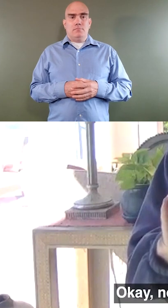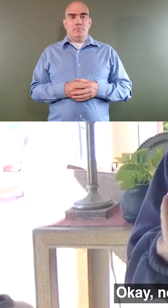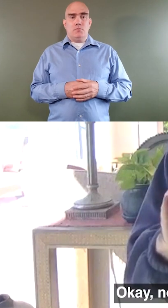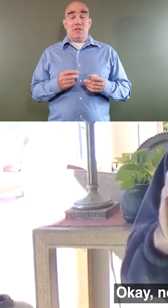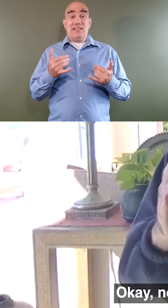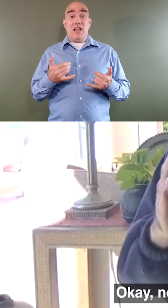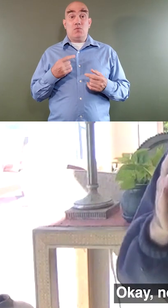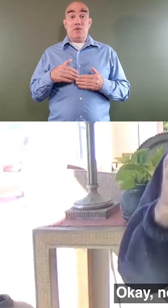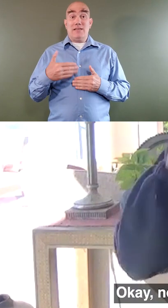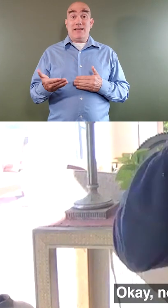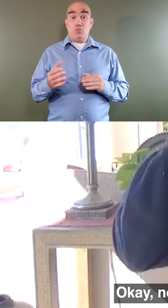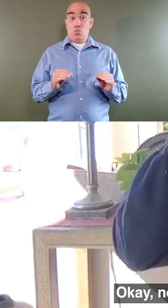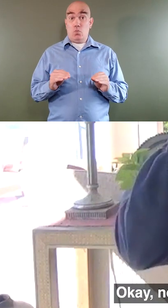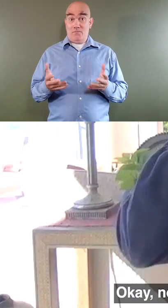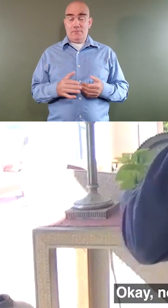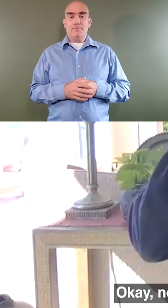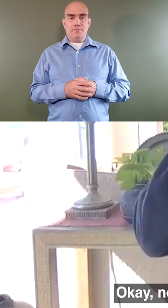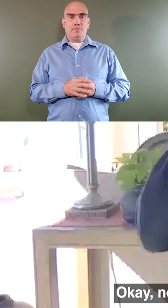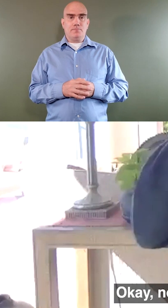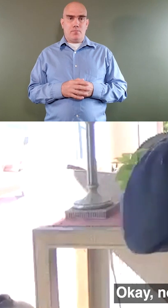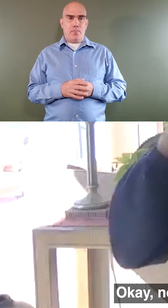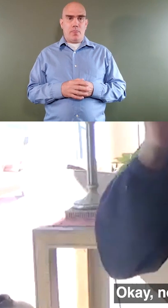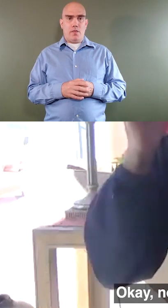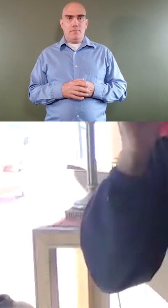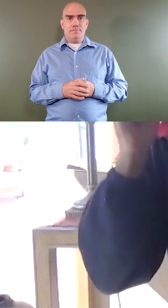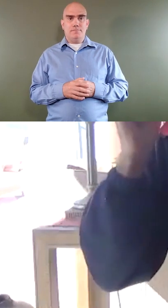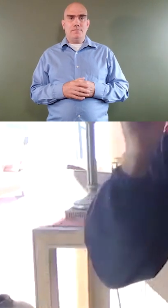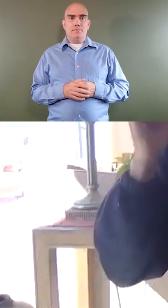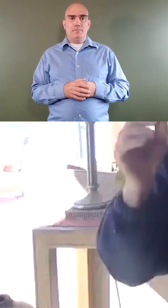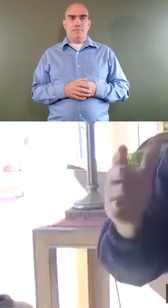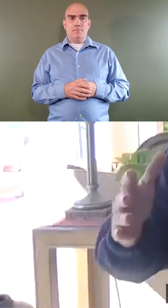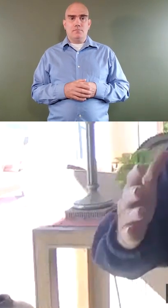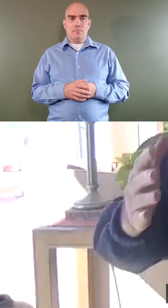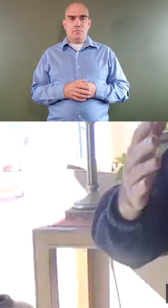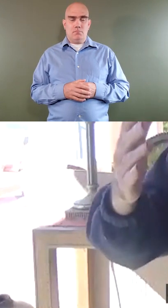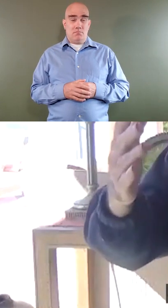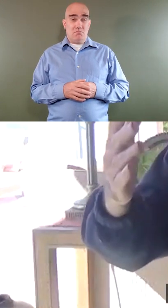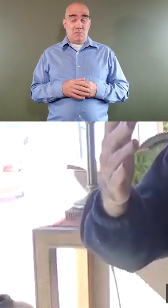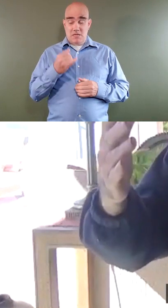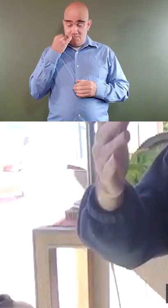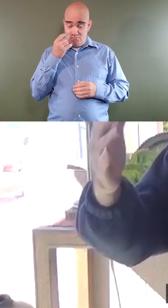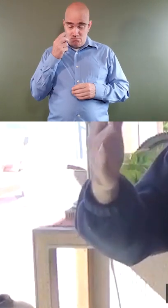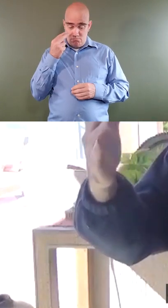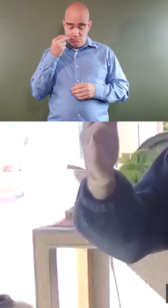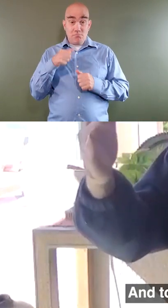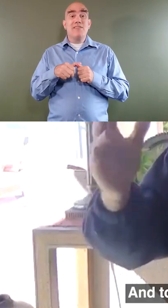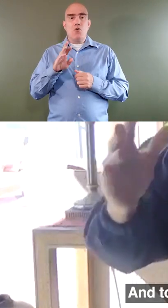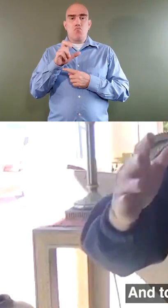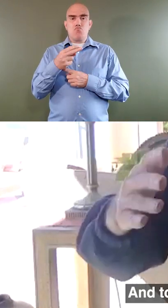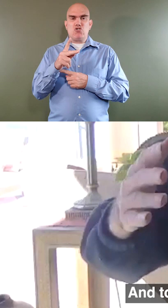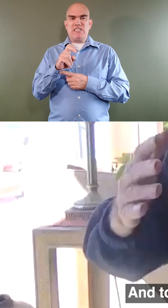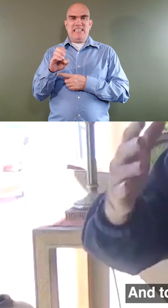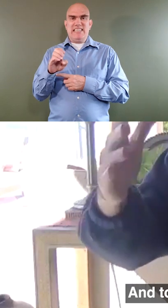Okay, now we're going to do the next move, as you recall, is brush knee.